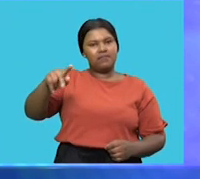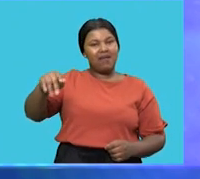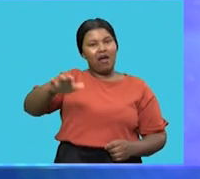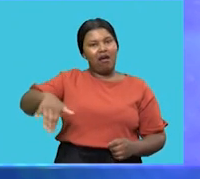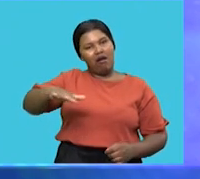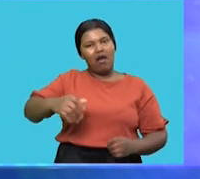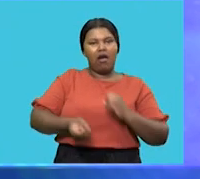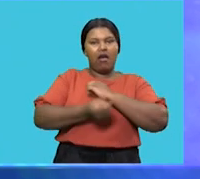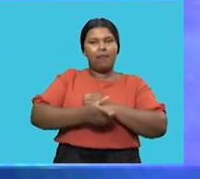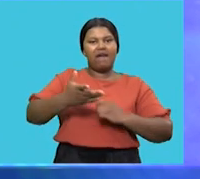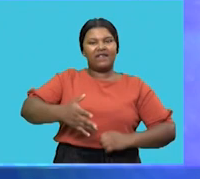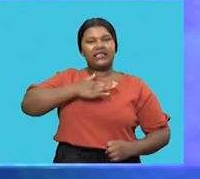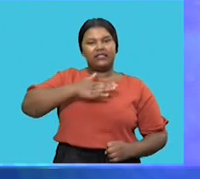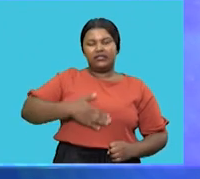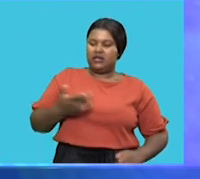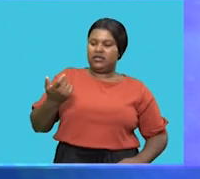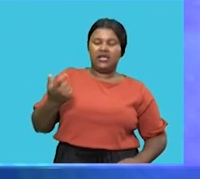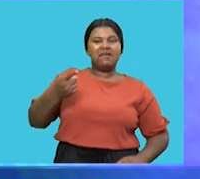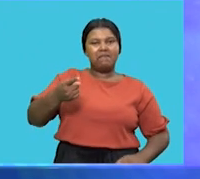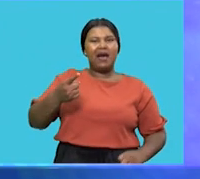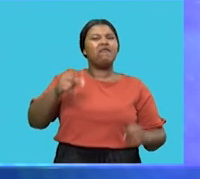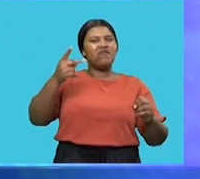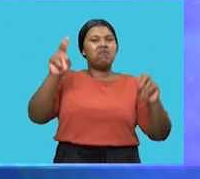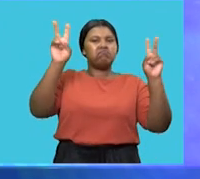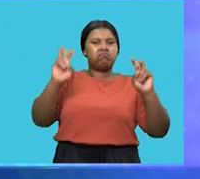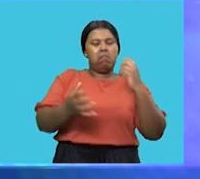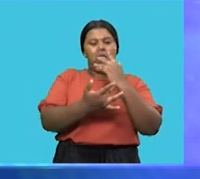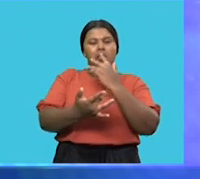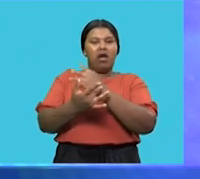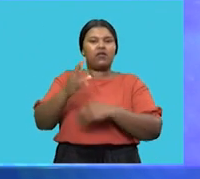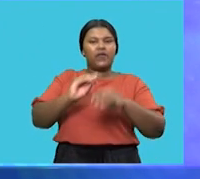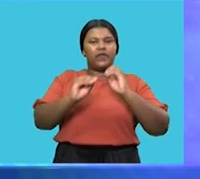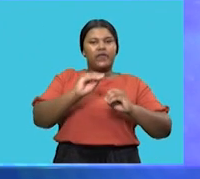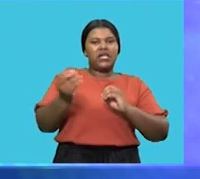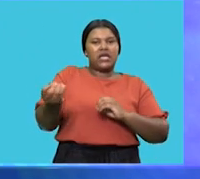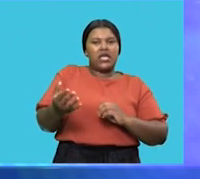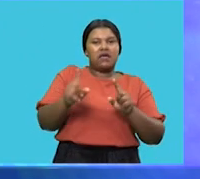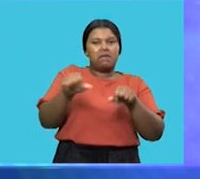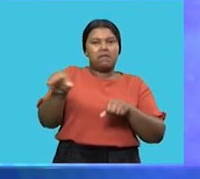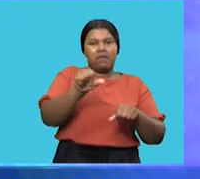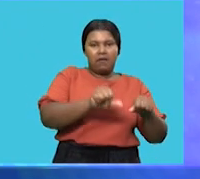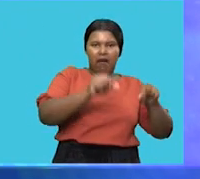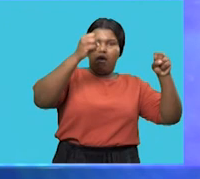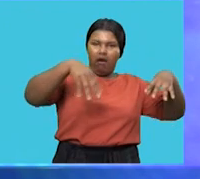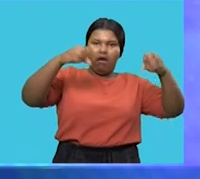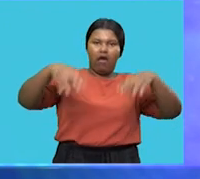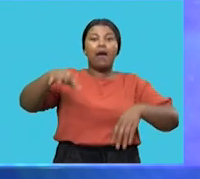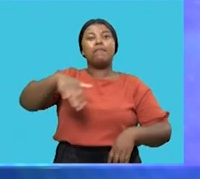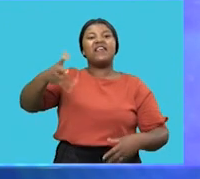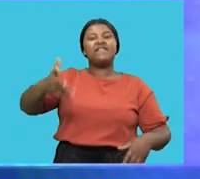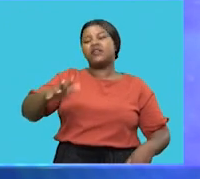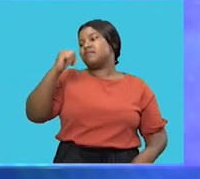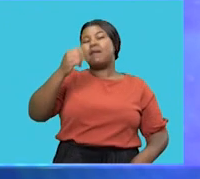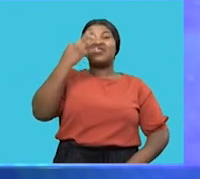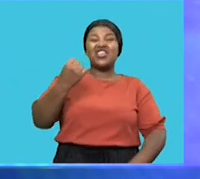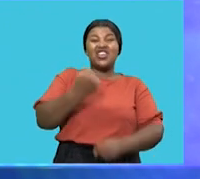with Eskom and city power technicians, installing six new transformers that brought back power to the community of Kagiso after 3 years